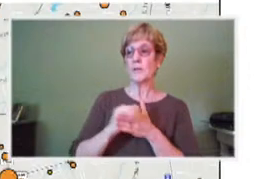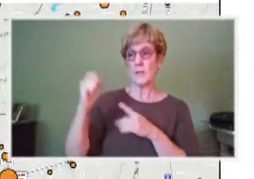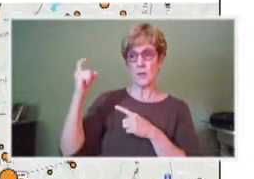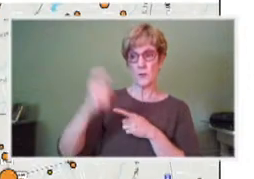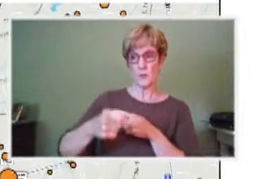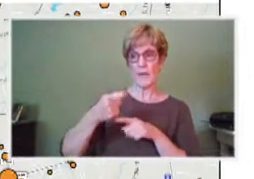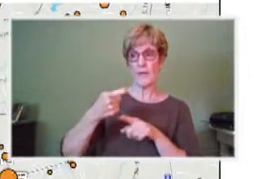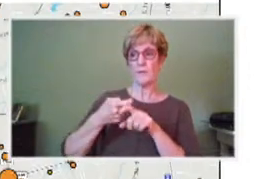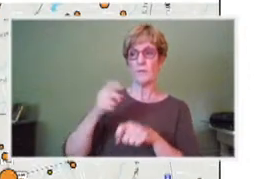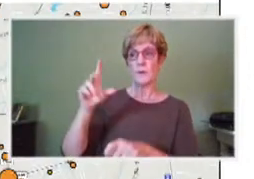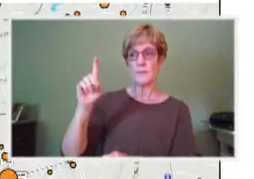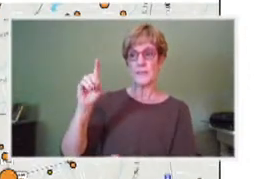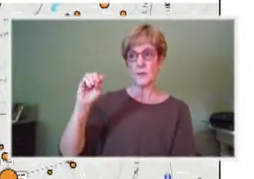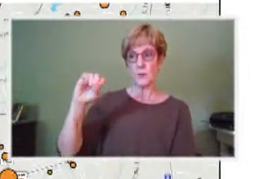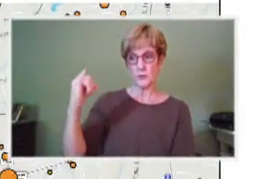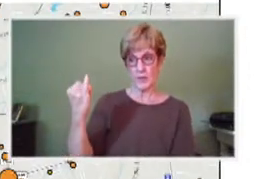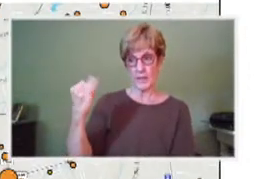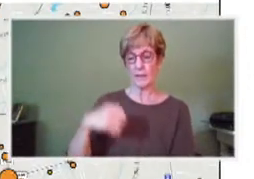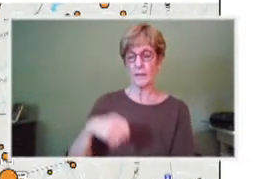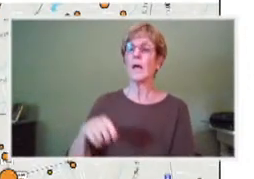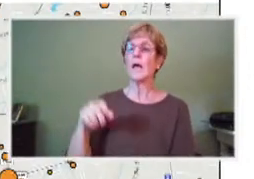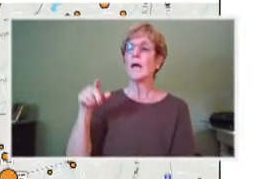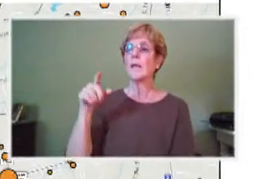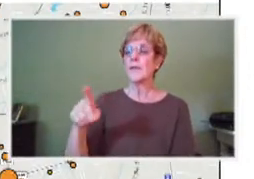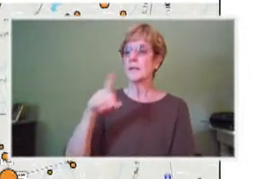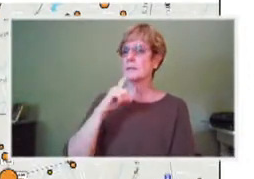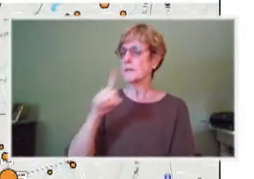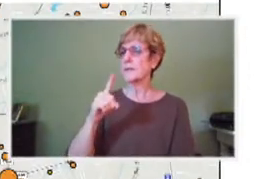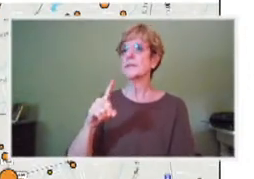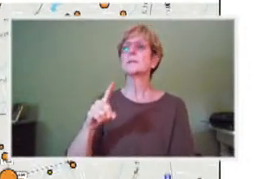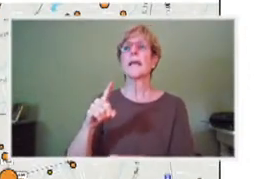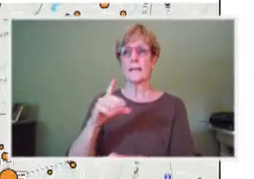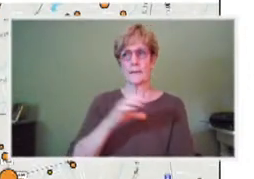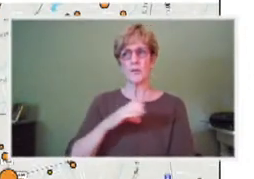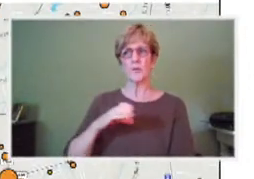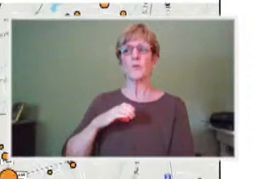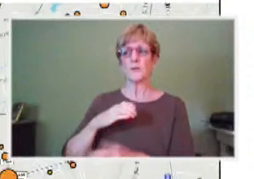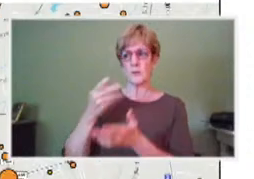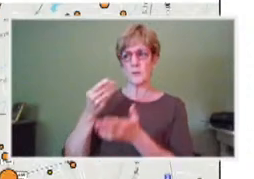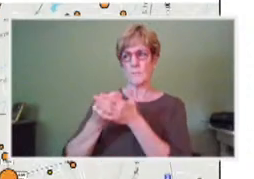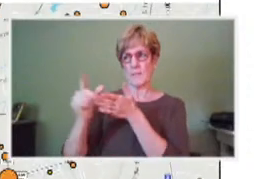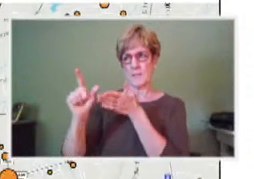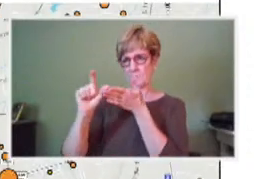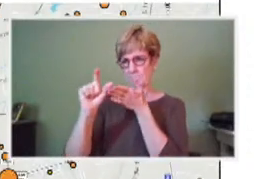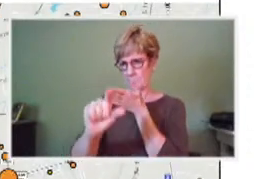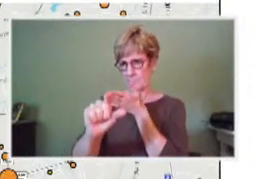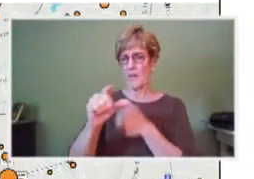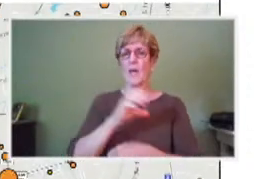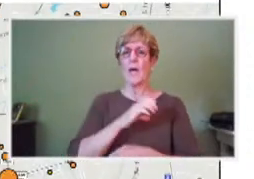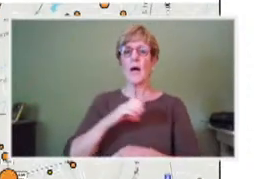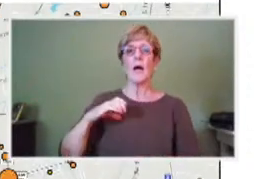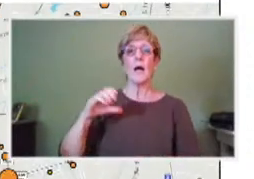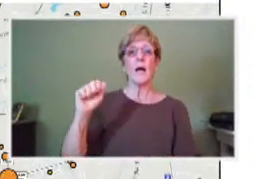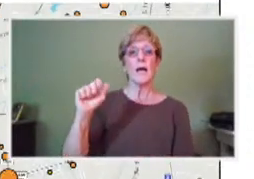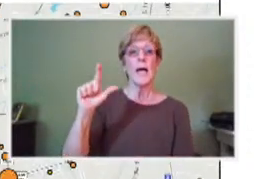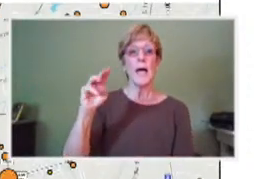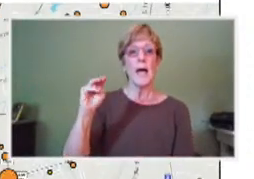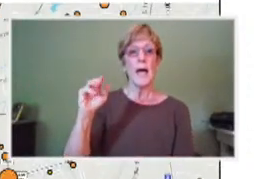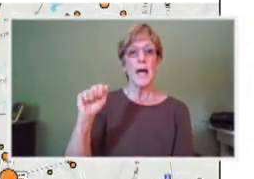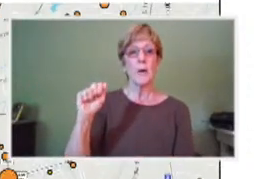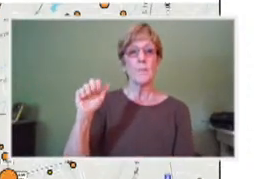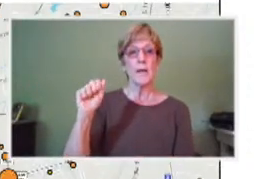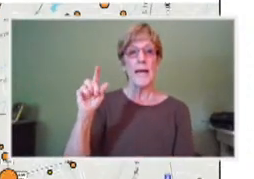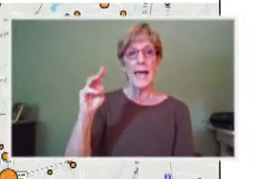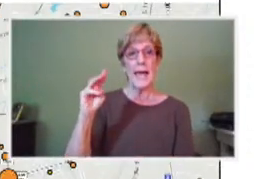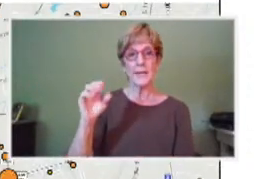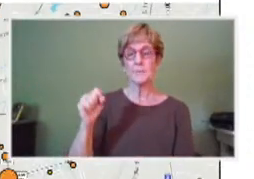of Justice. This is a congressional earmark that came through Congresswoman Alma Adams's office, and so we are especially